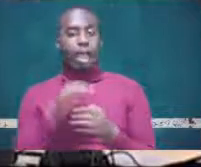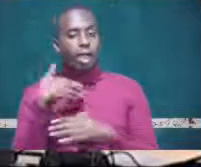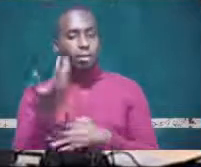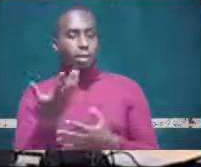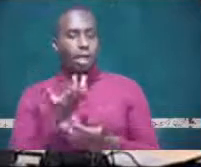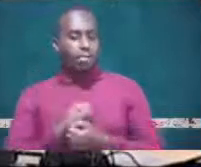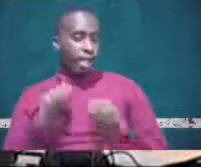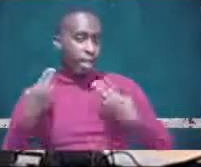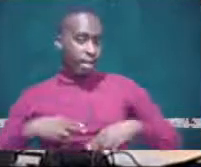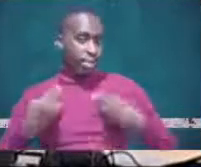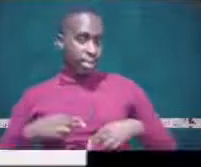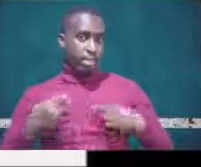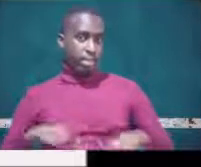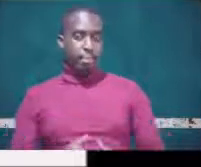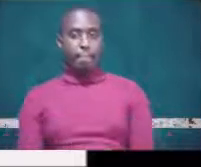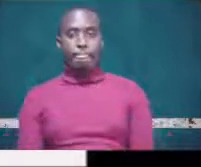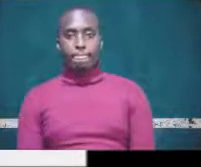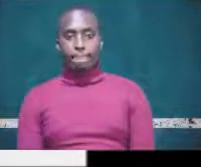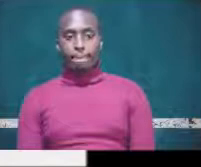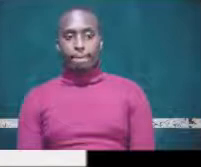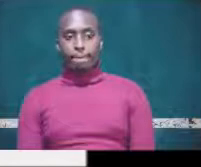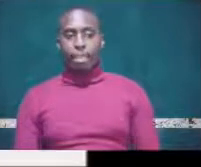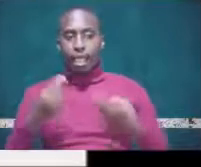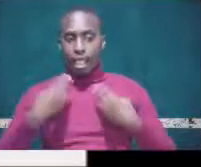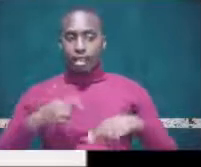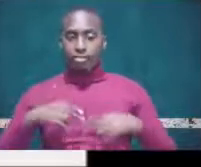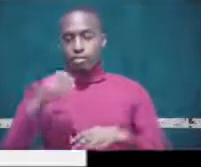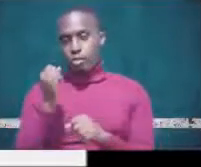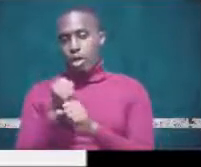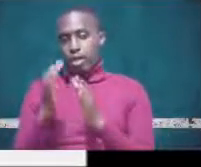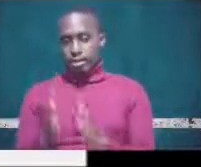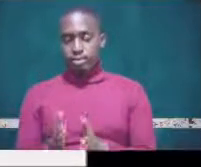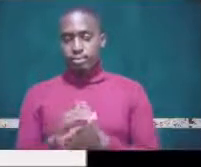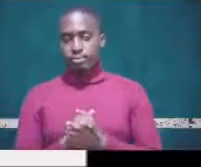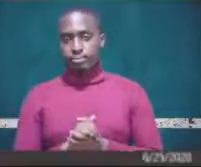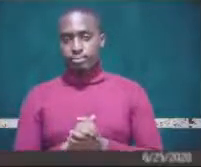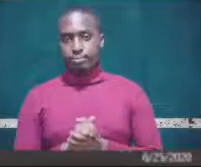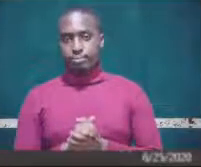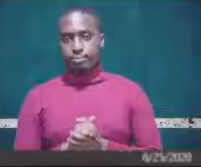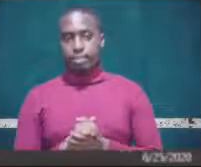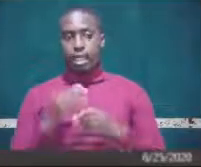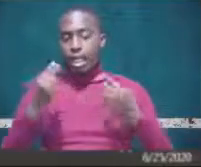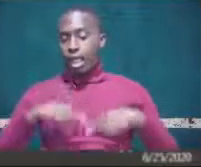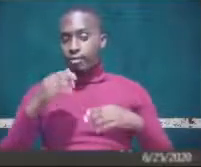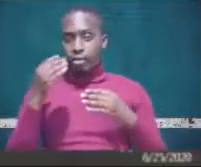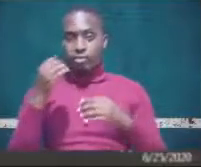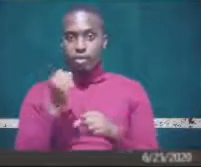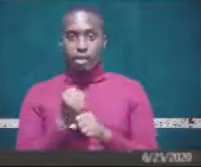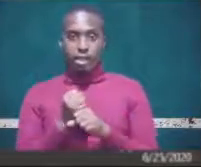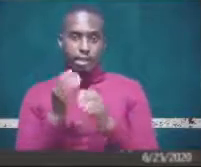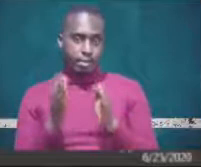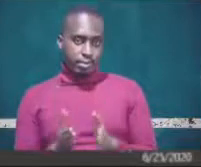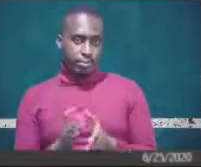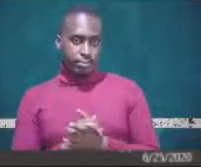have health. The health of workers. The health of workers. The health